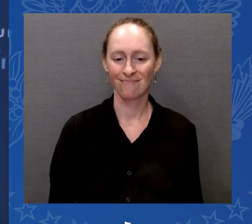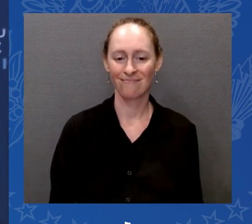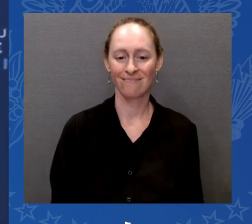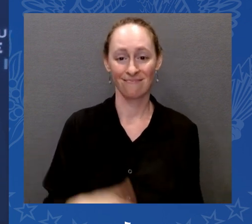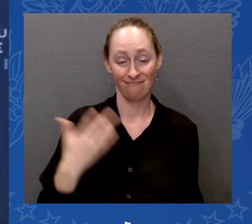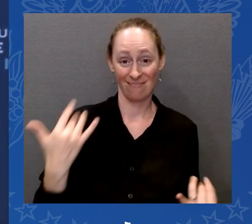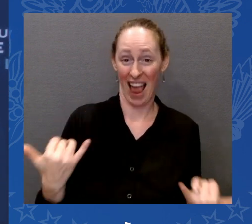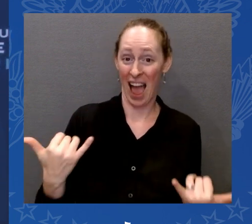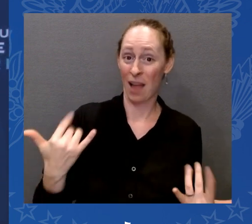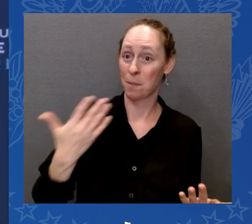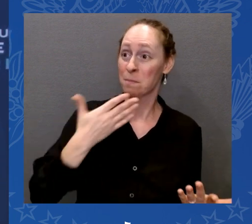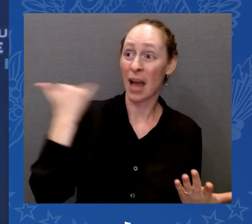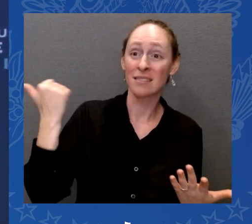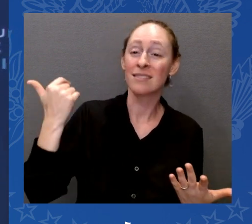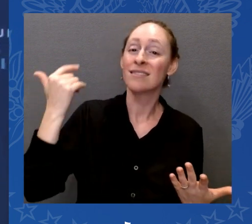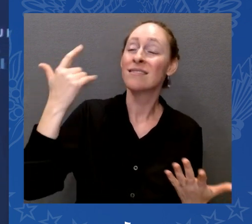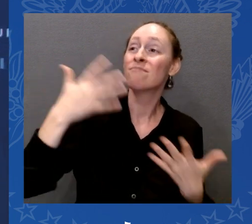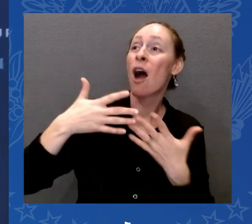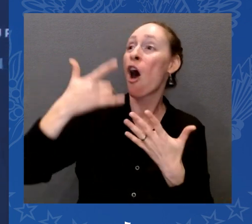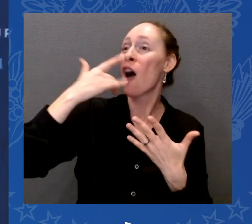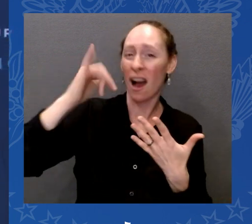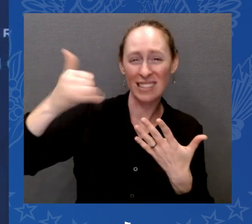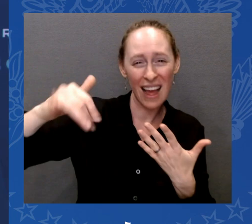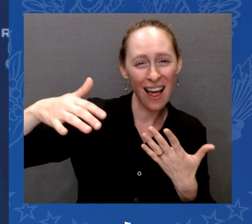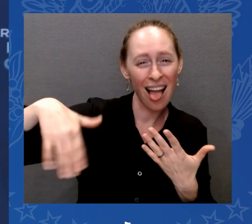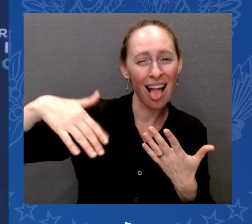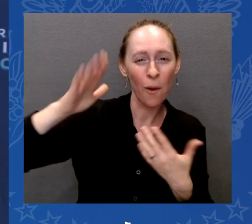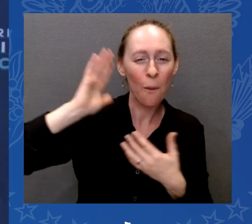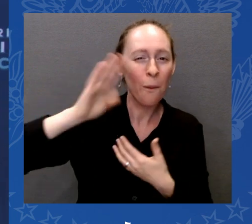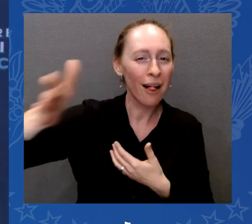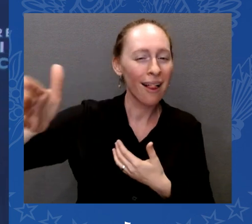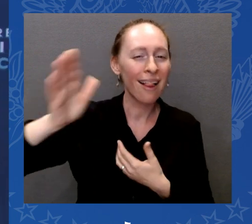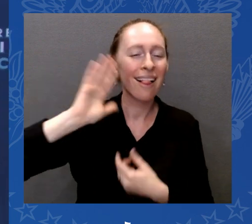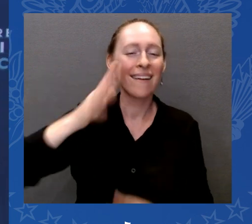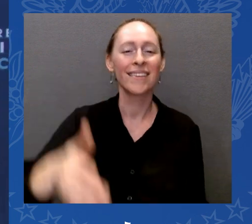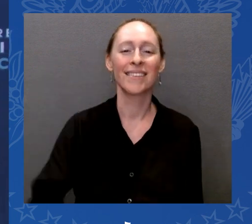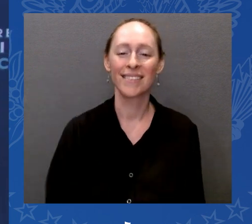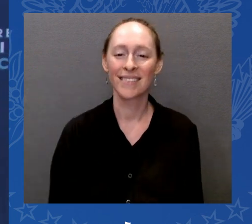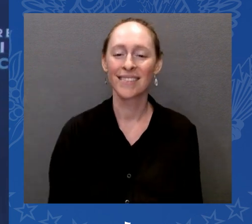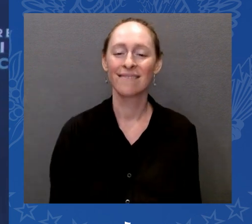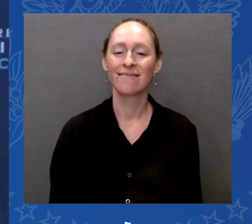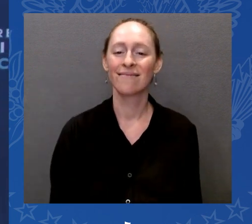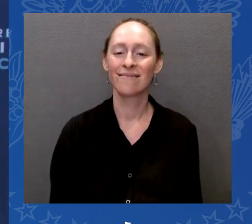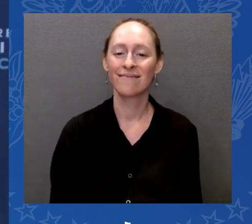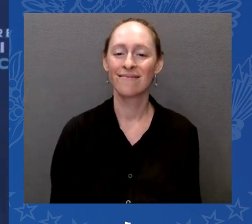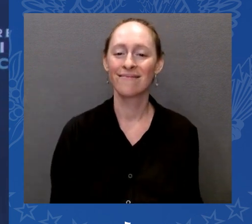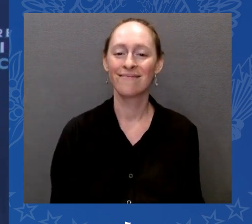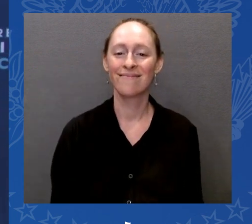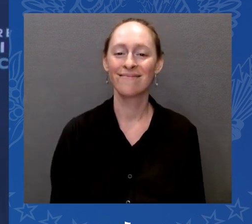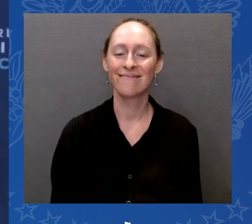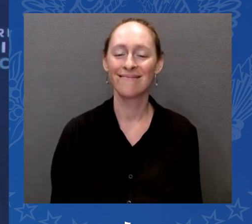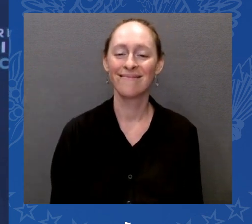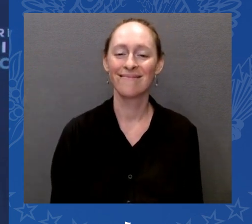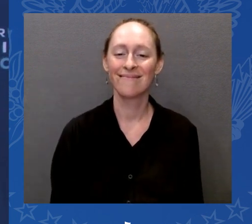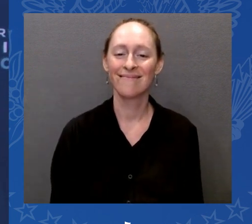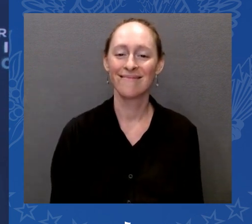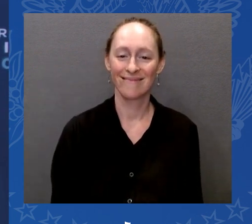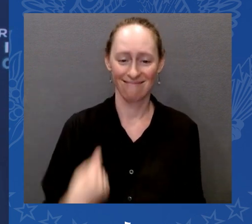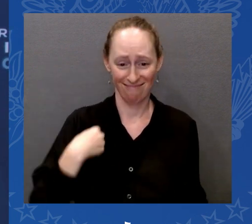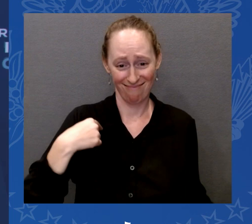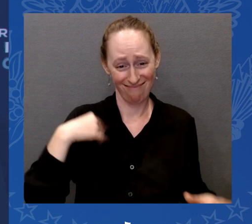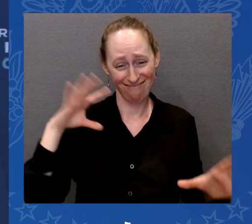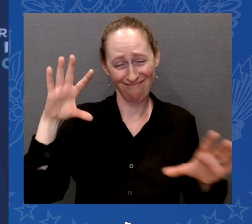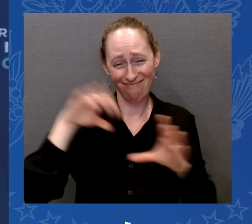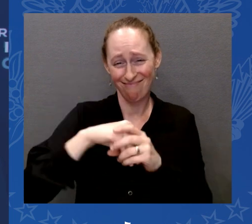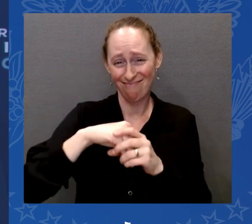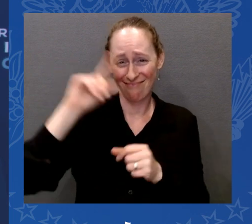that, when I was vice president, that was my job, and before that, I was chairman of the Foreign Relations Committee. And guess what? There's not a single nation